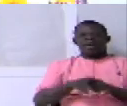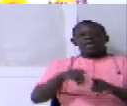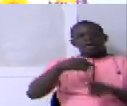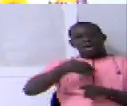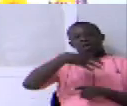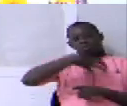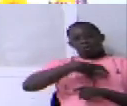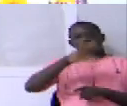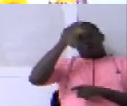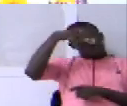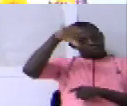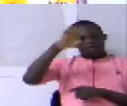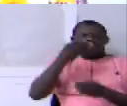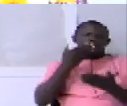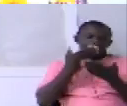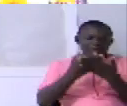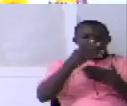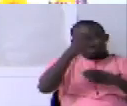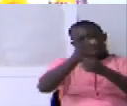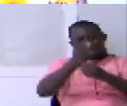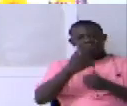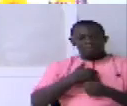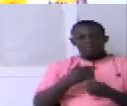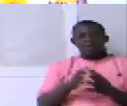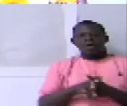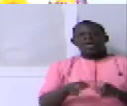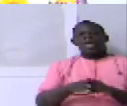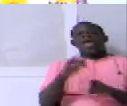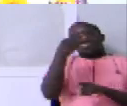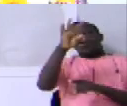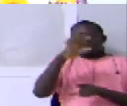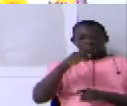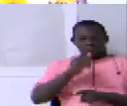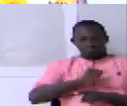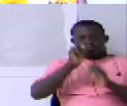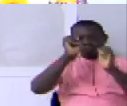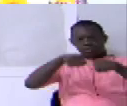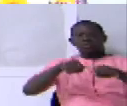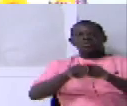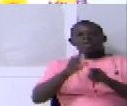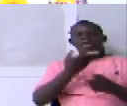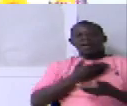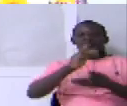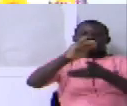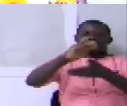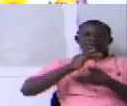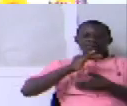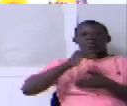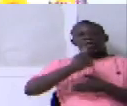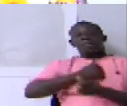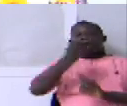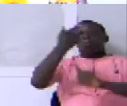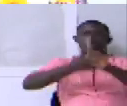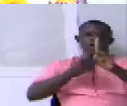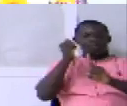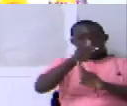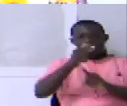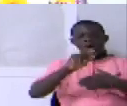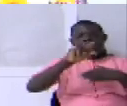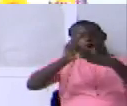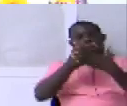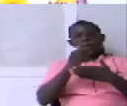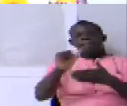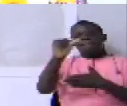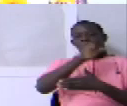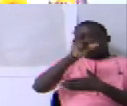want the commissions to help me if I can able to get my salaries or my reinstations back to the